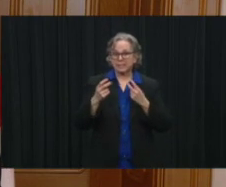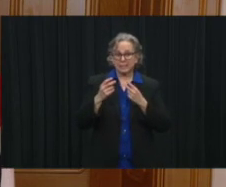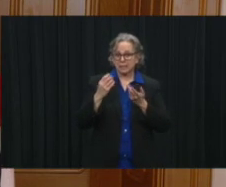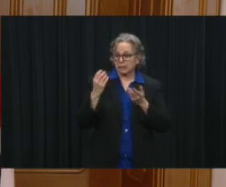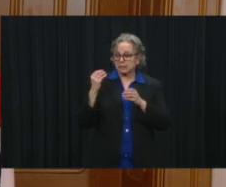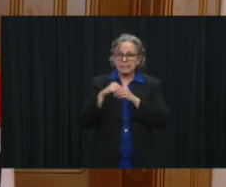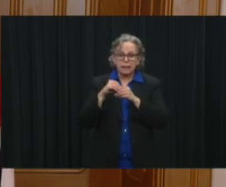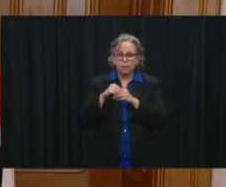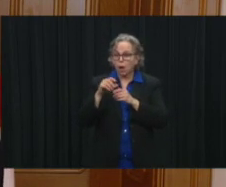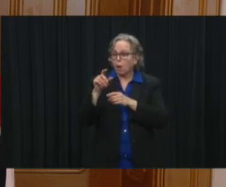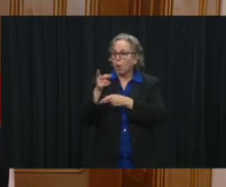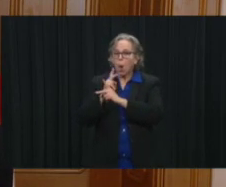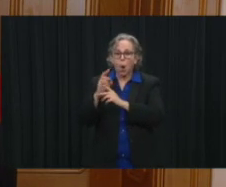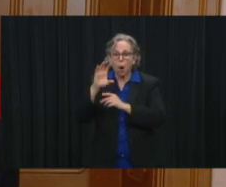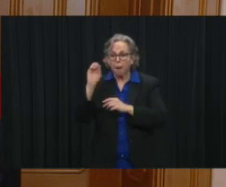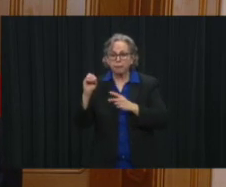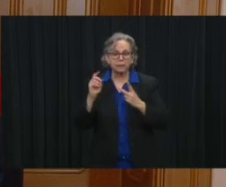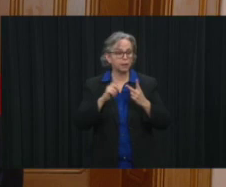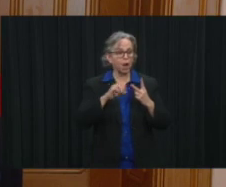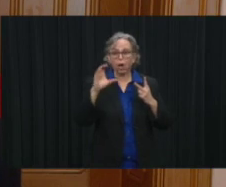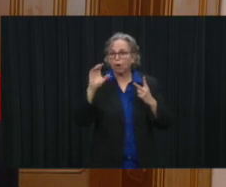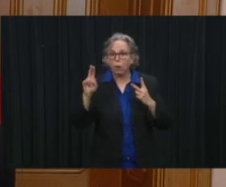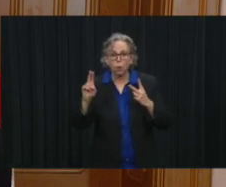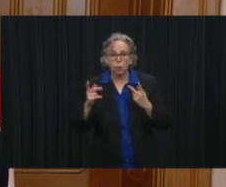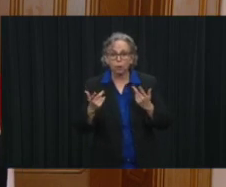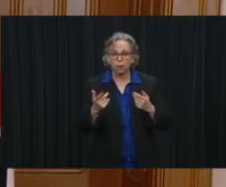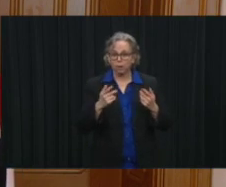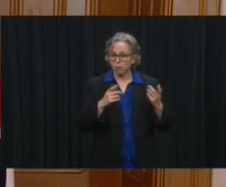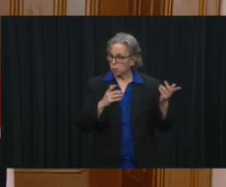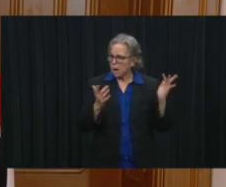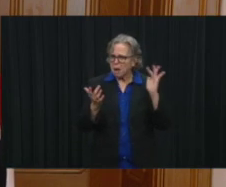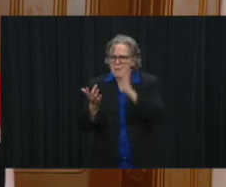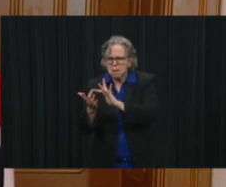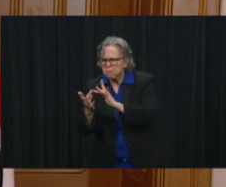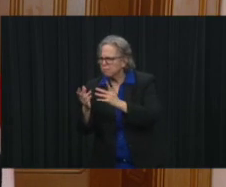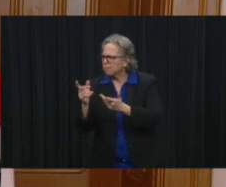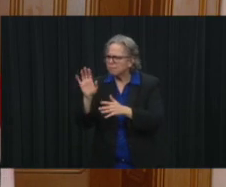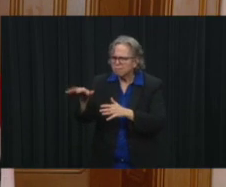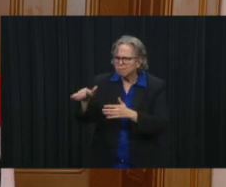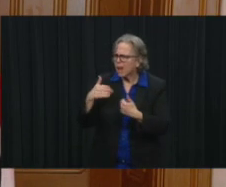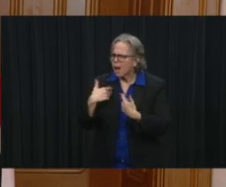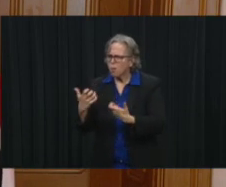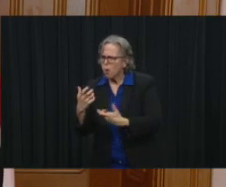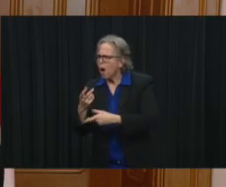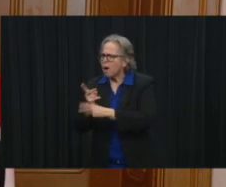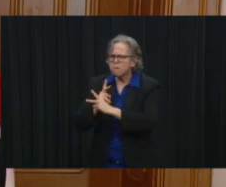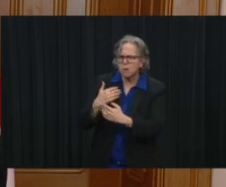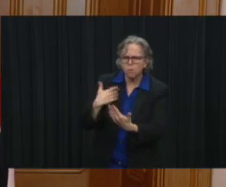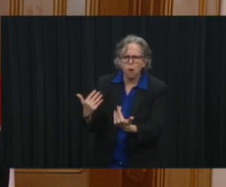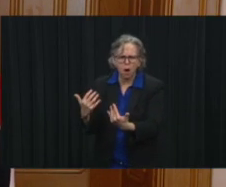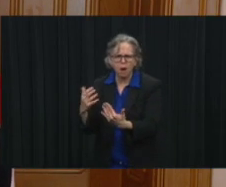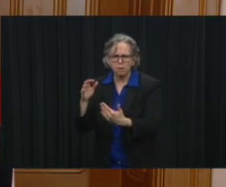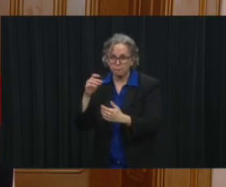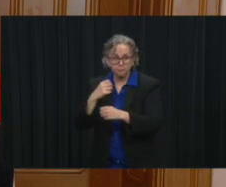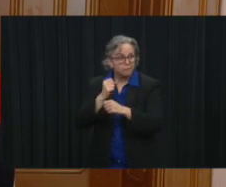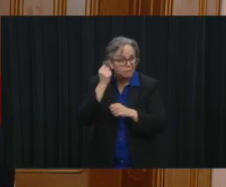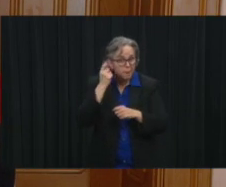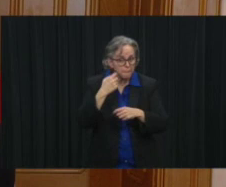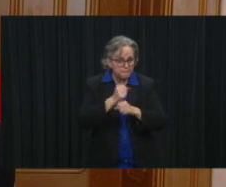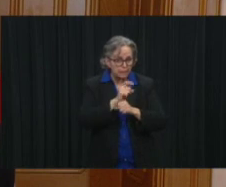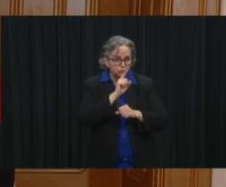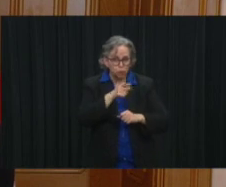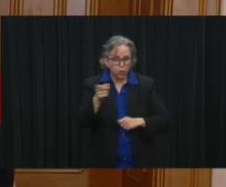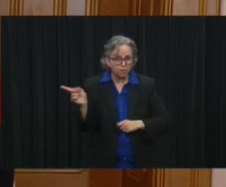to them about this. Make sure they know you're interested. Make sure that they know that you would like to use this to keep your